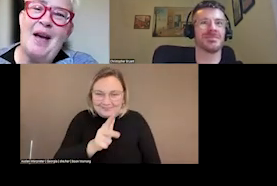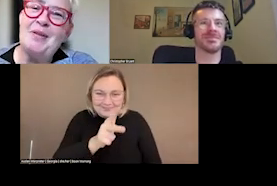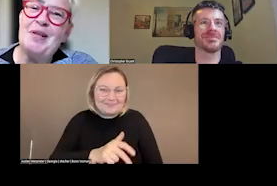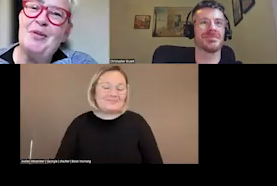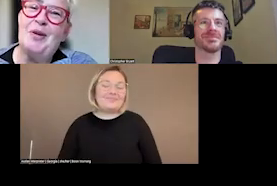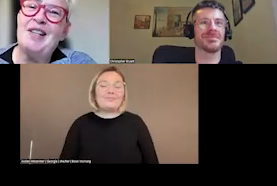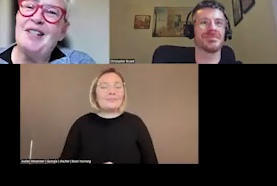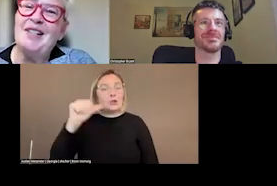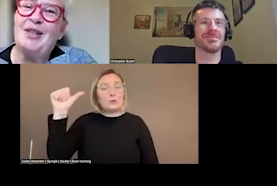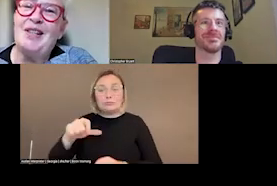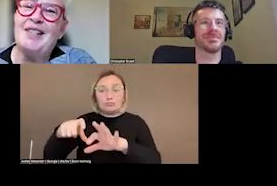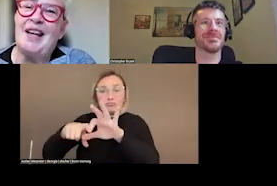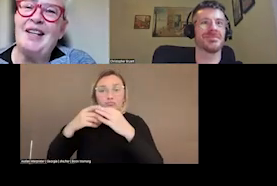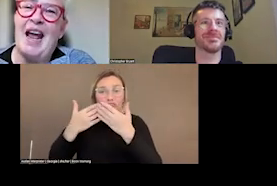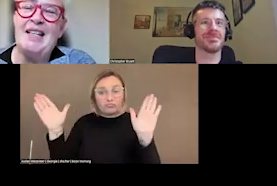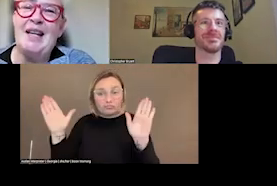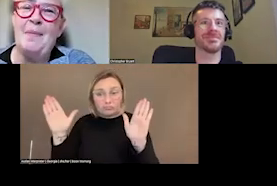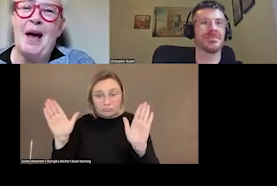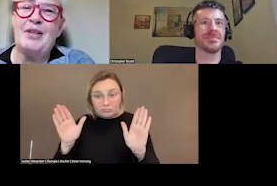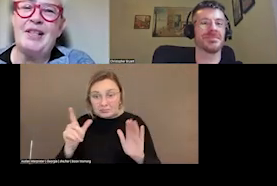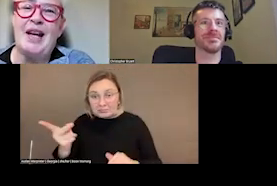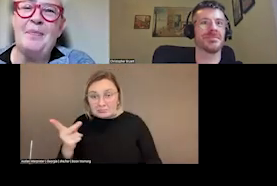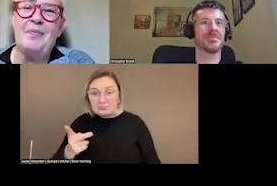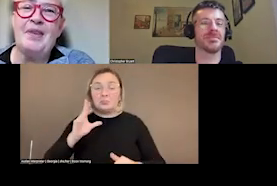Should we have some general questions, Chris and Andy,